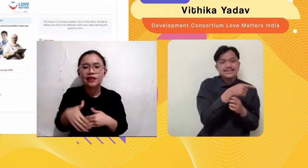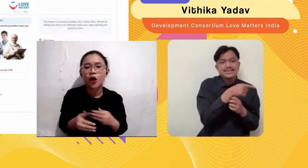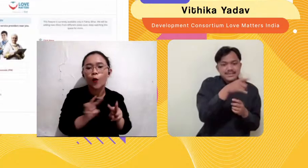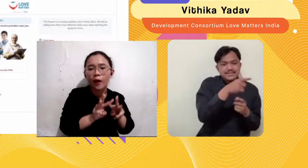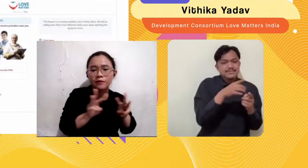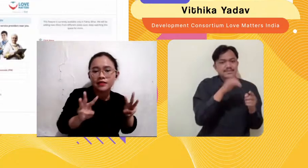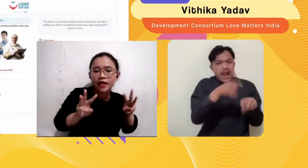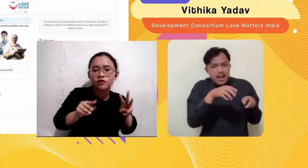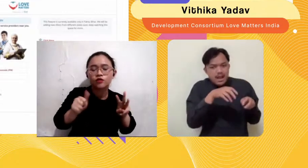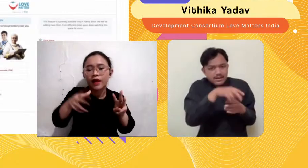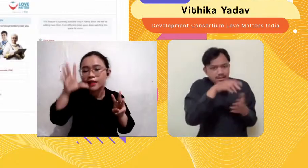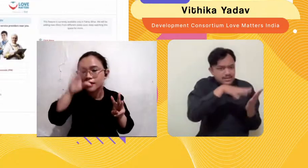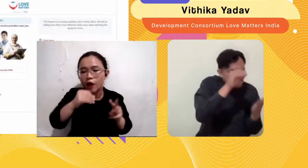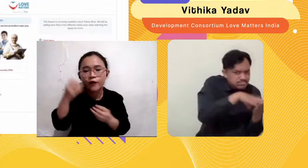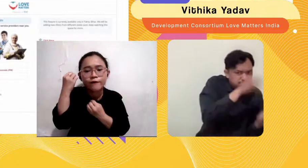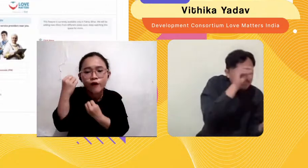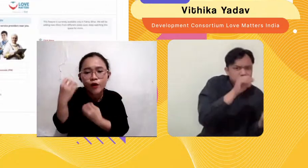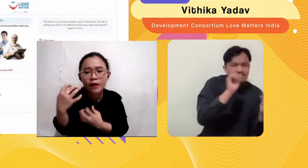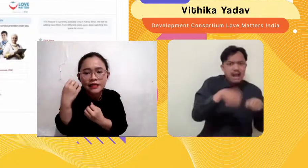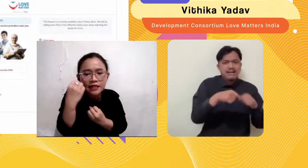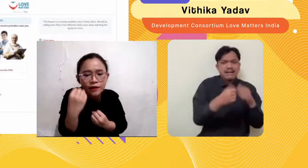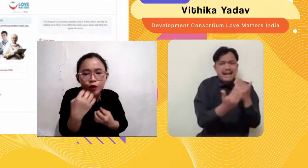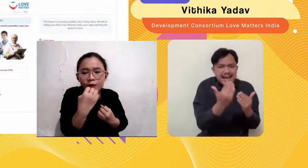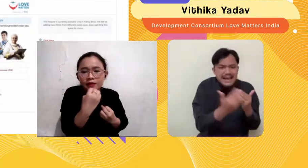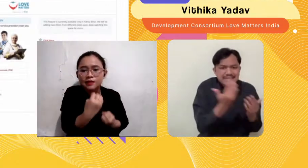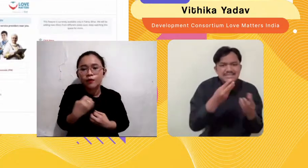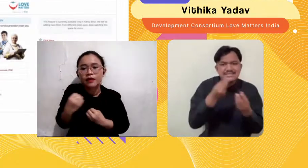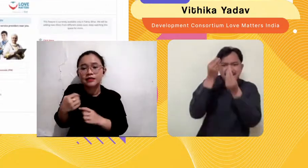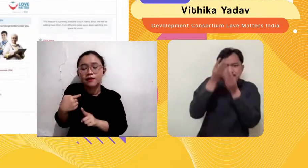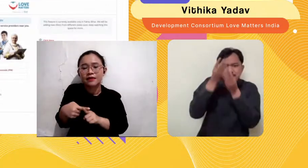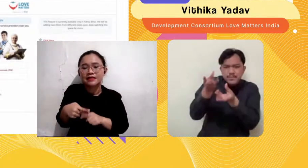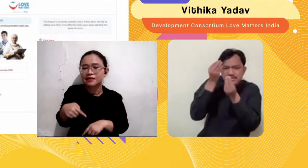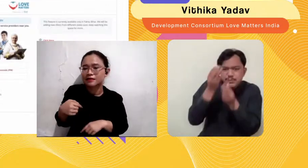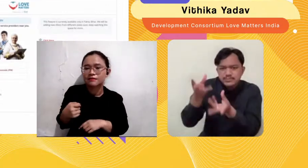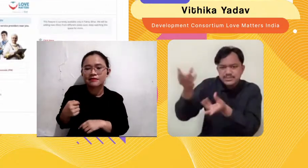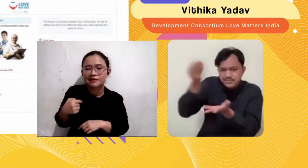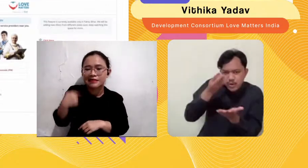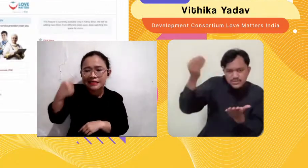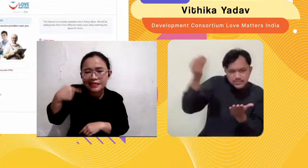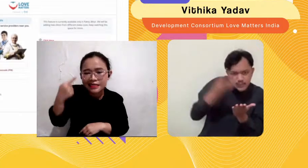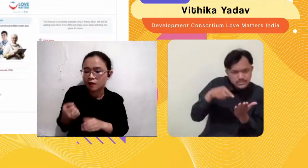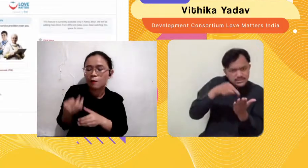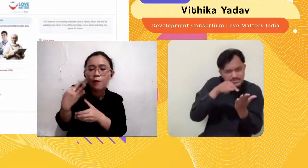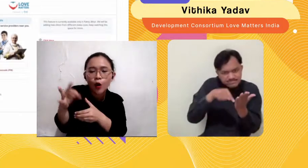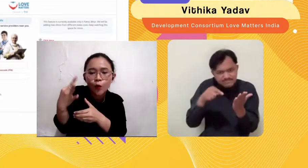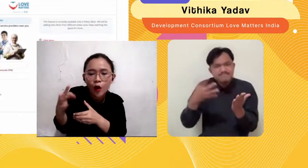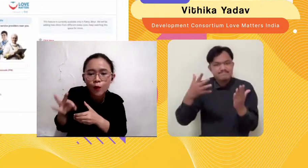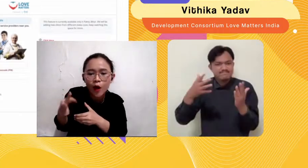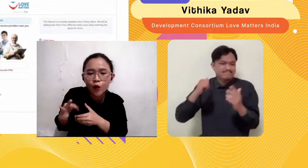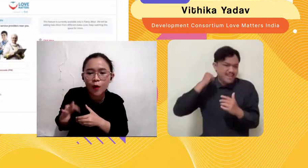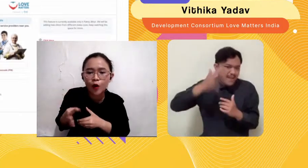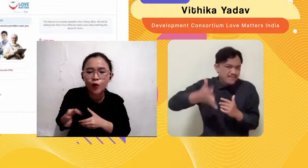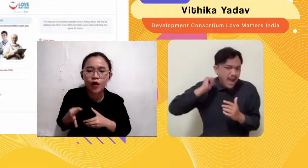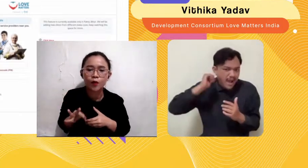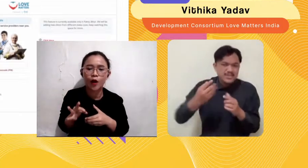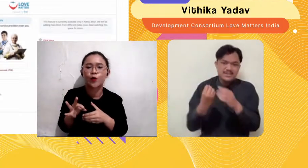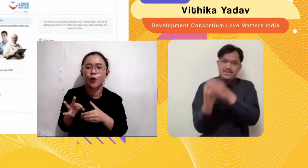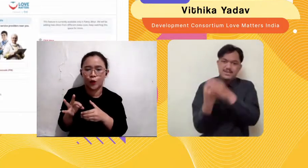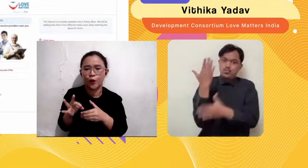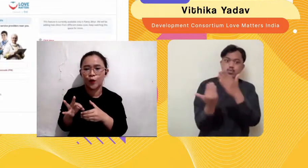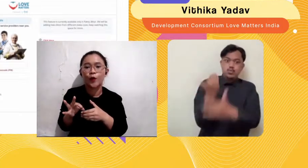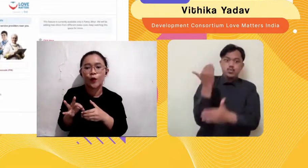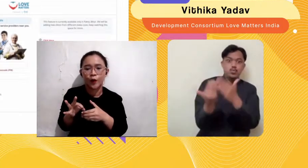but information is linked to service delivery and also uptake of services that they need. And in this process, we have also done a lot